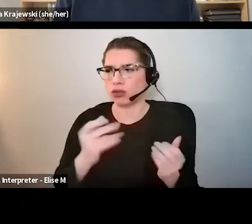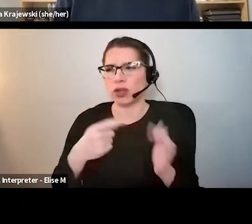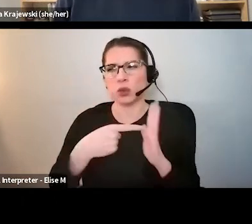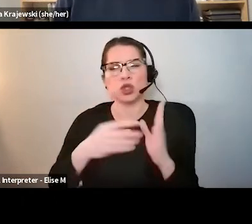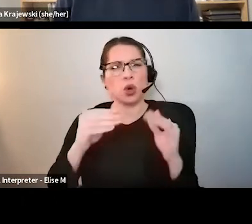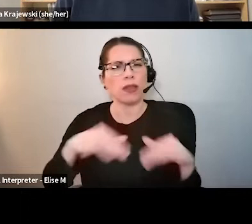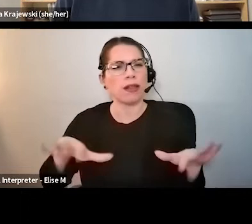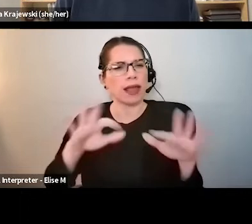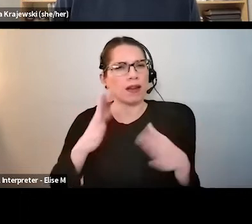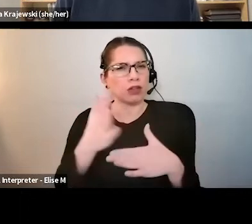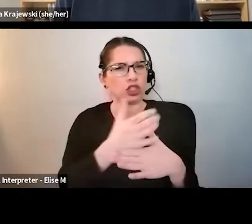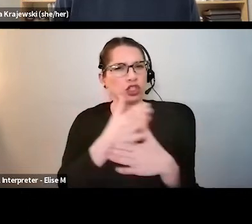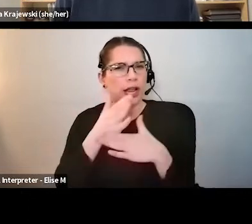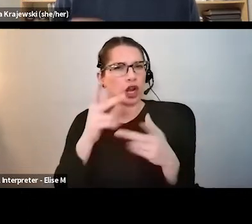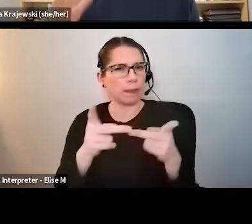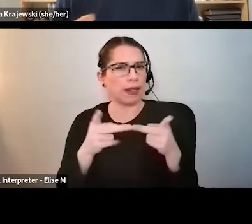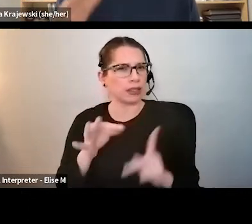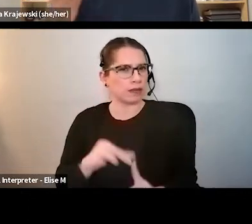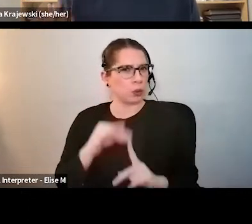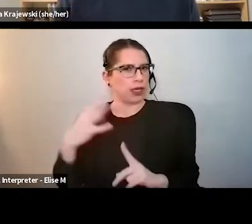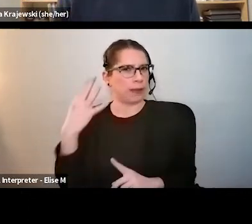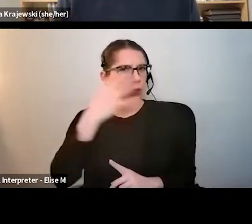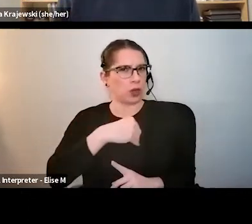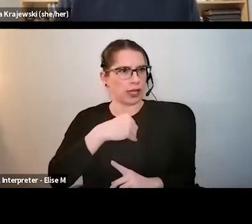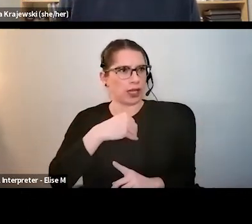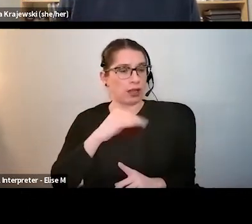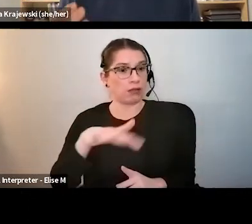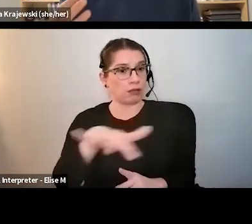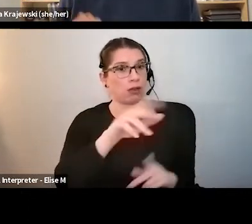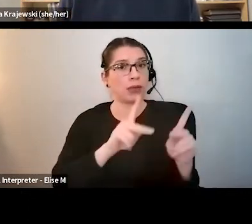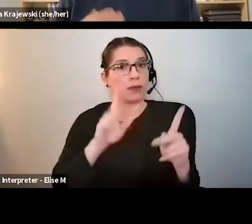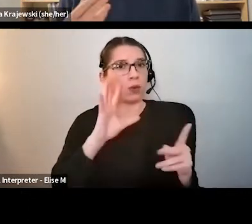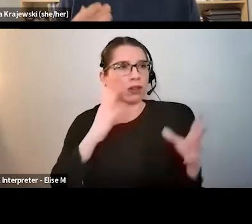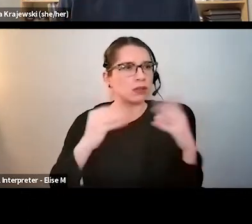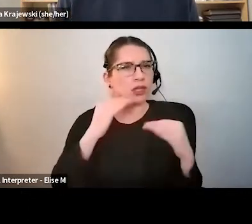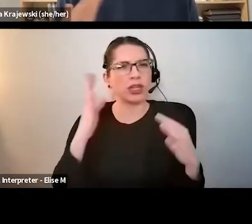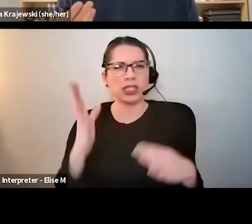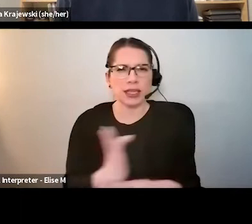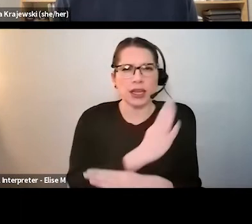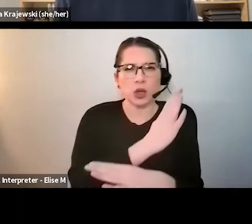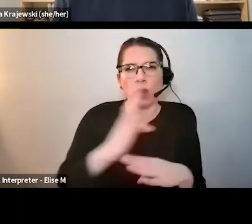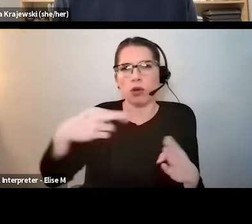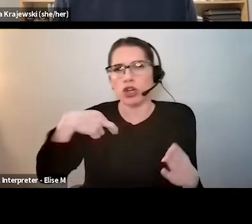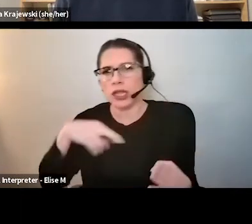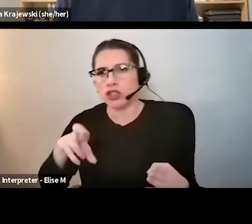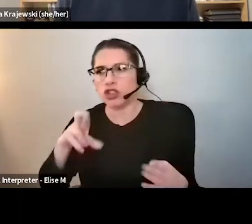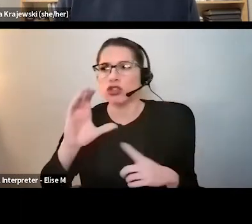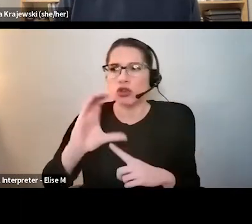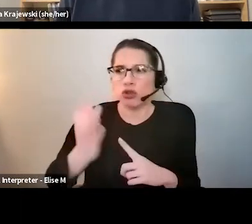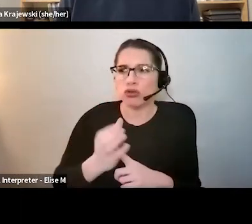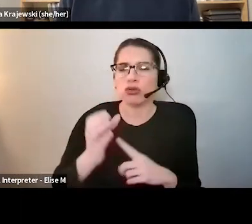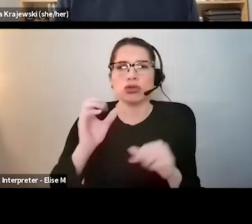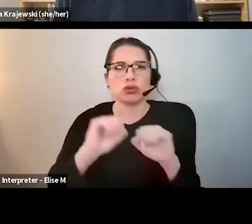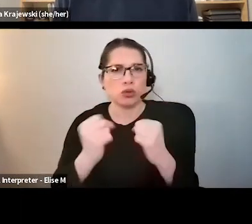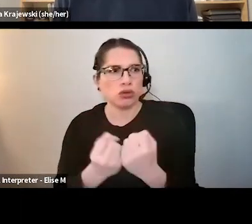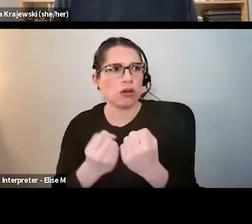of unique beauty, where people experienced a continuum of religious, cultural, social, and spiritual events dating